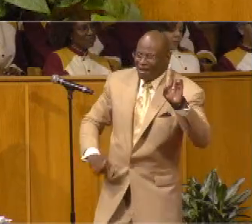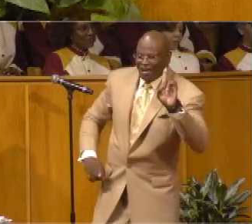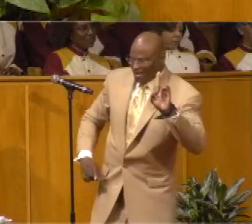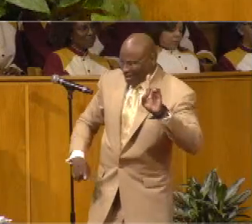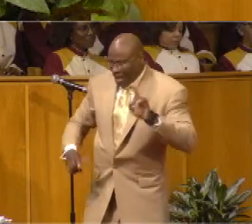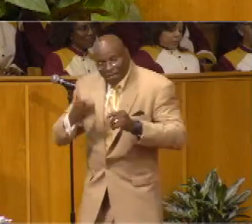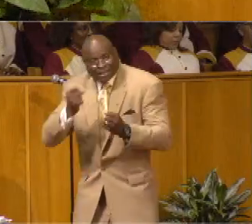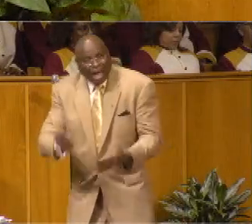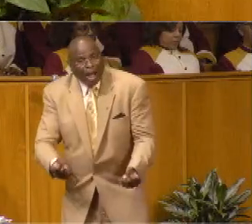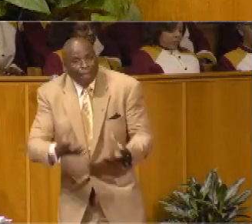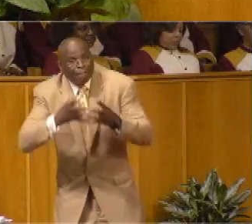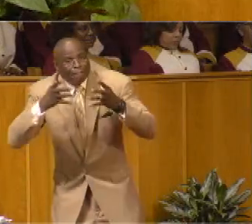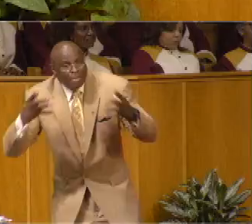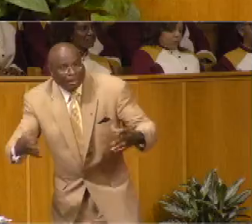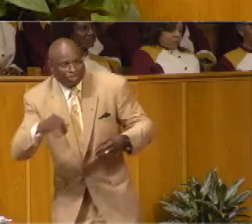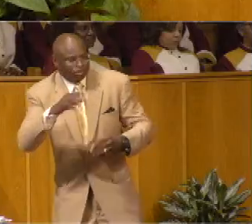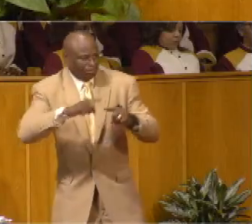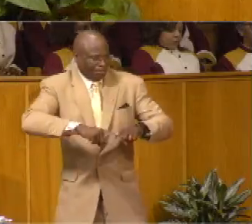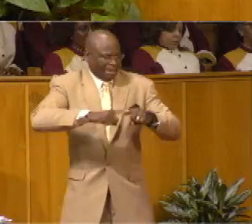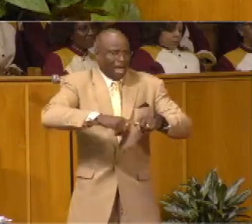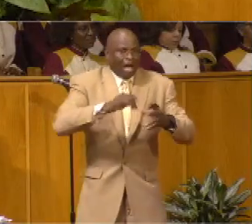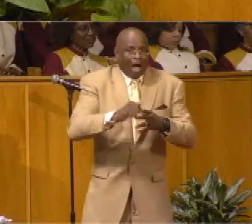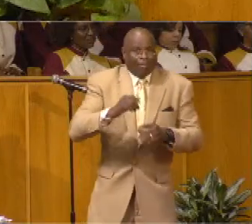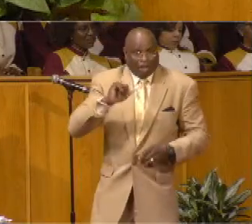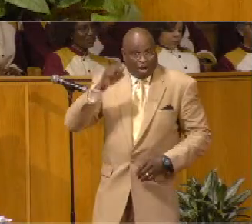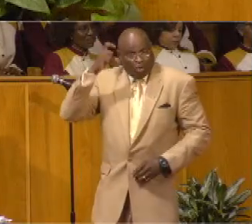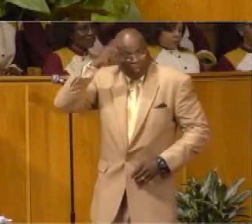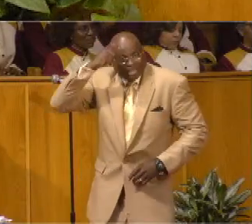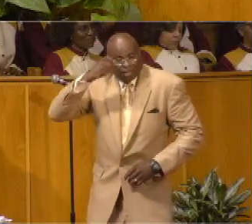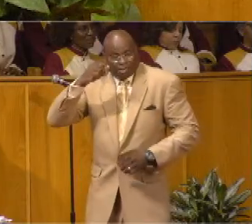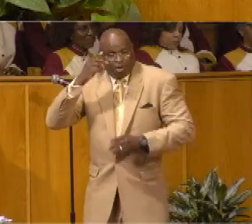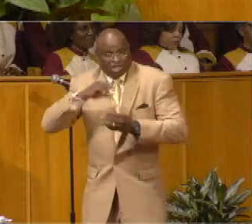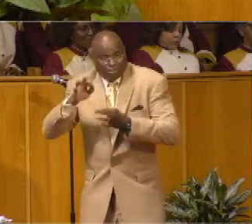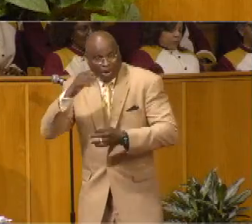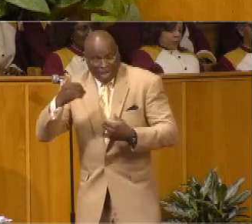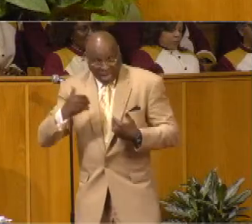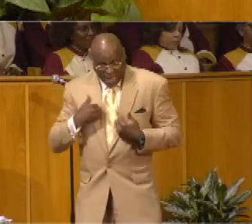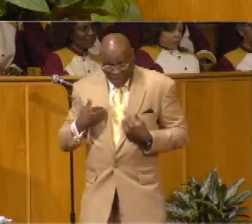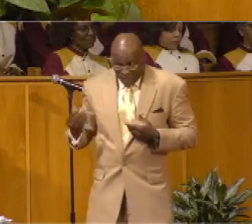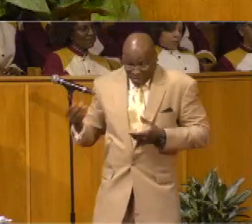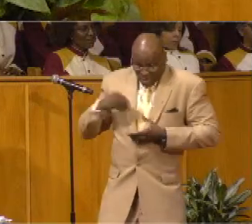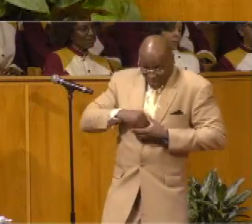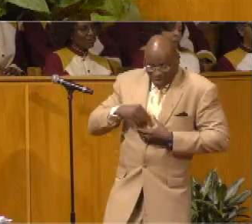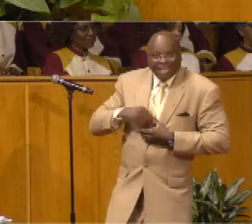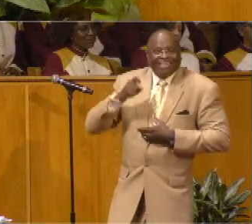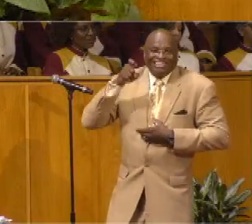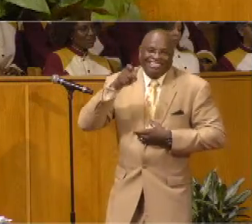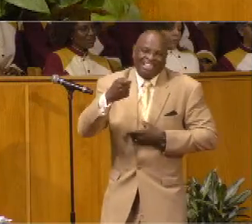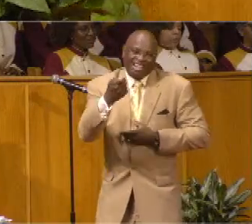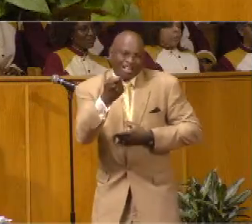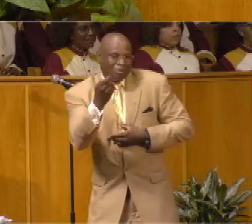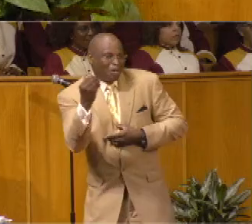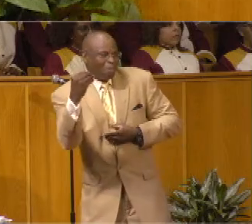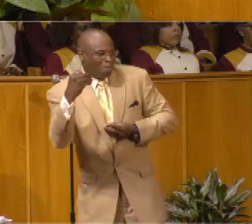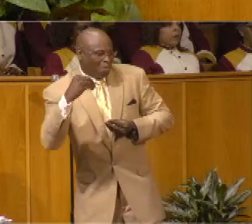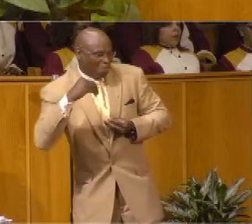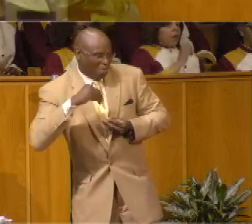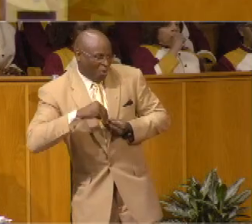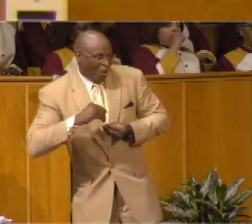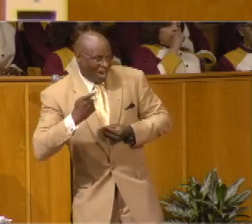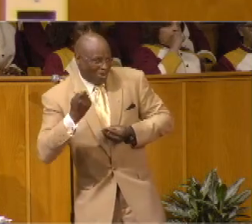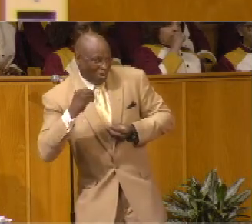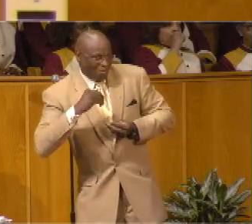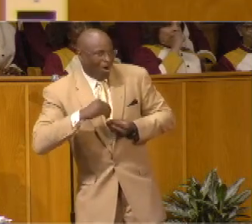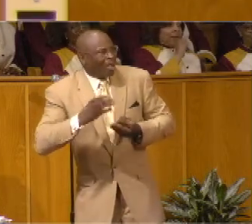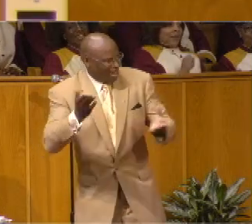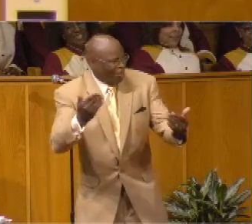Because no matter how much of her you have and she has of you, you always need some more. Go and preach